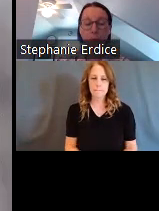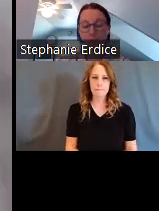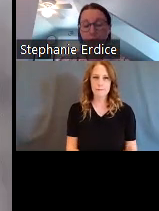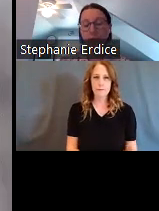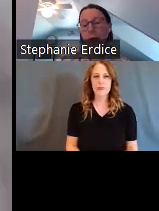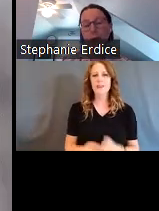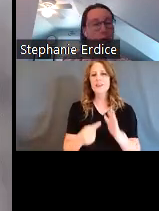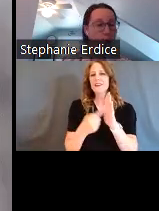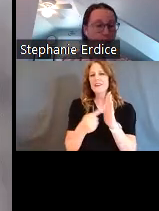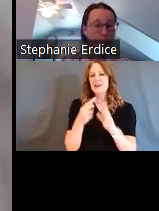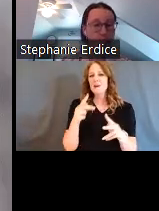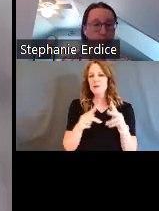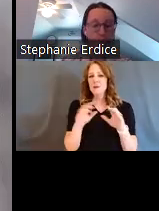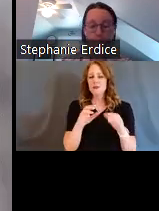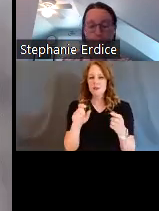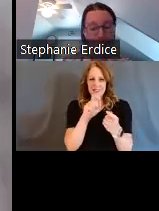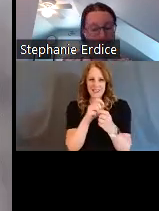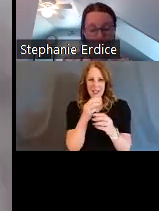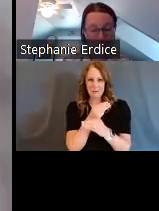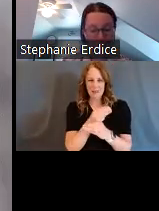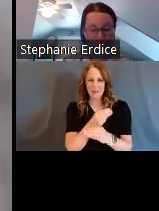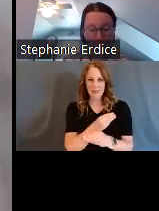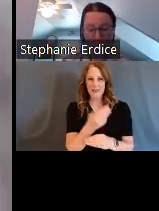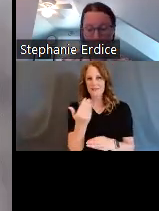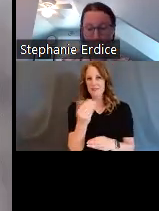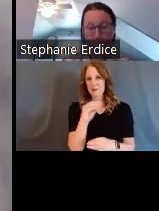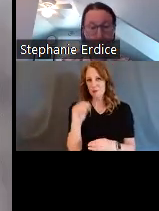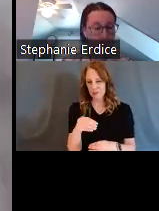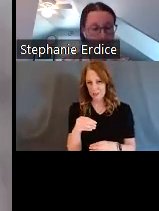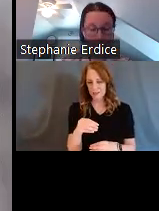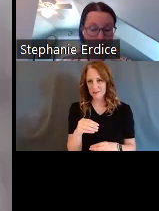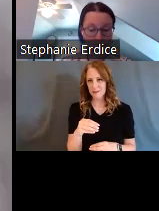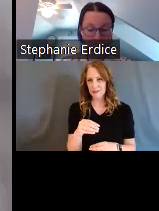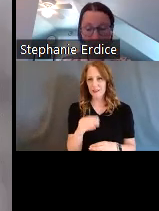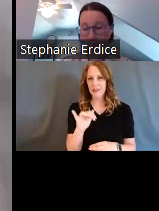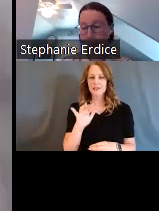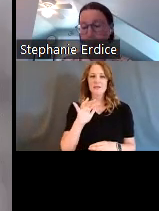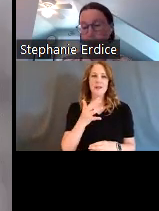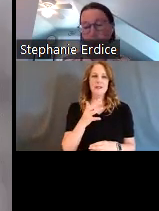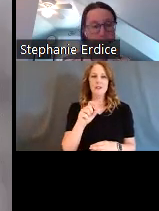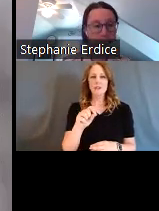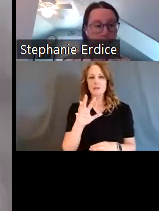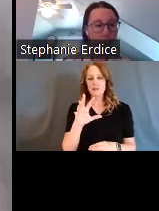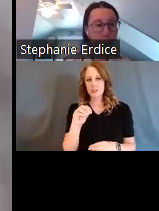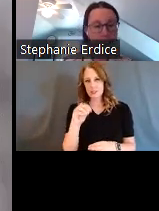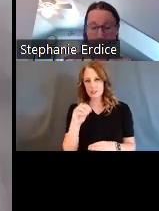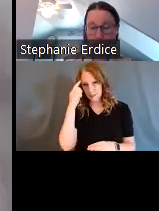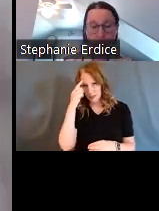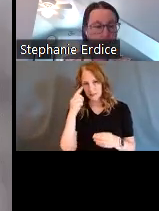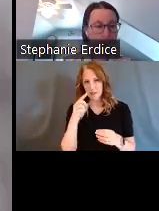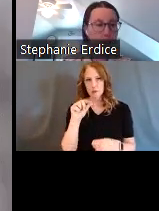Sometimes I have people that do the exact math. So 15% is $5.50 about, 20% is